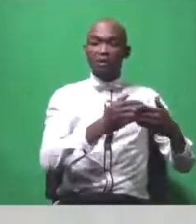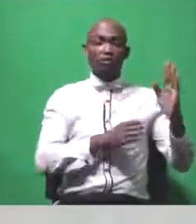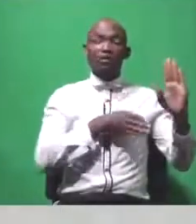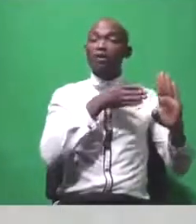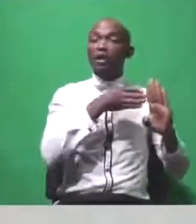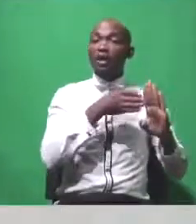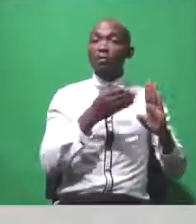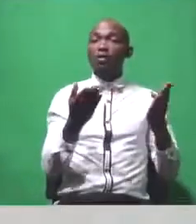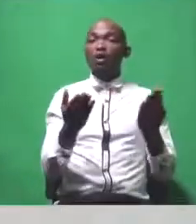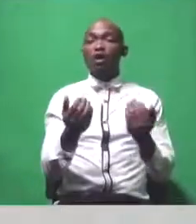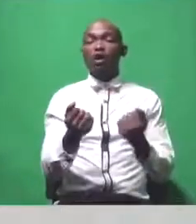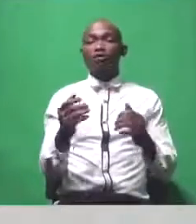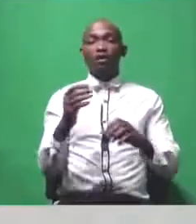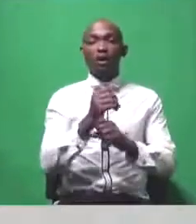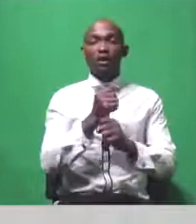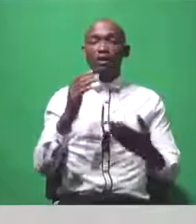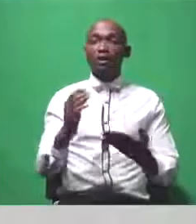making profit.